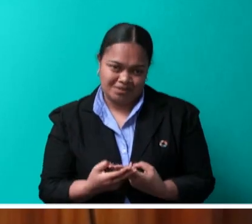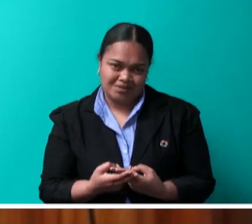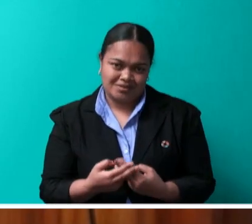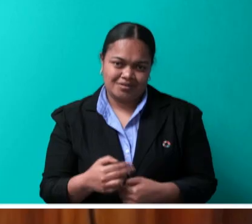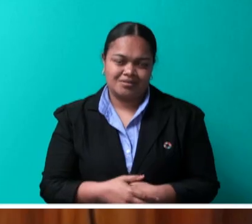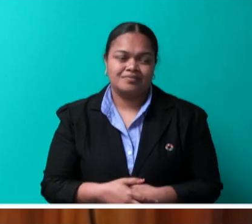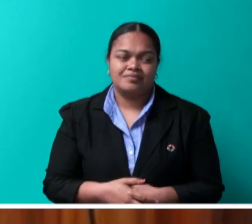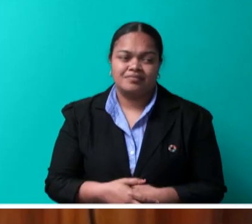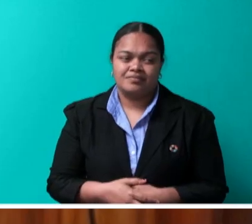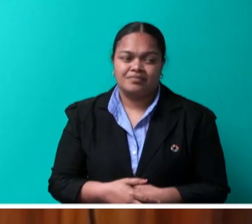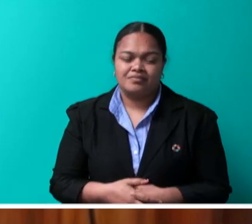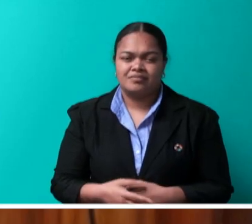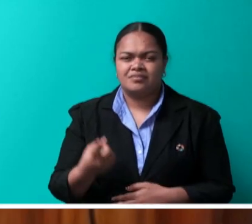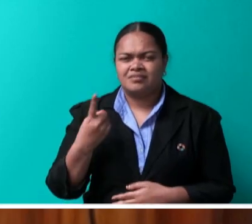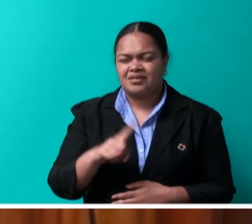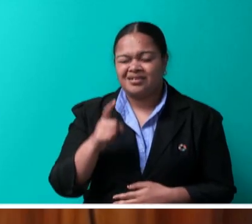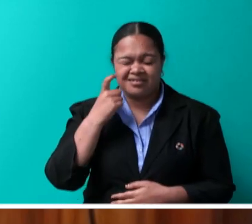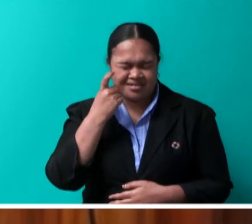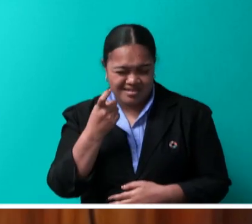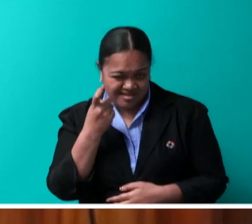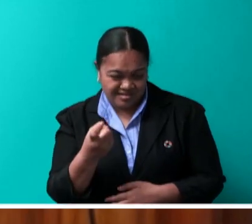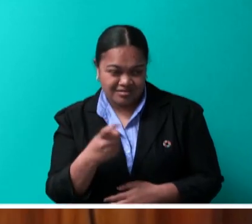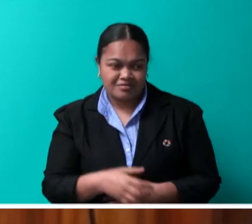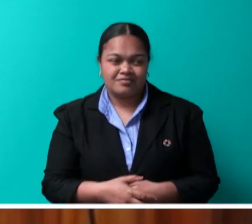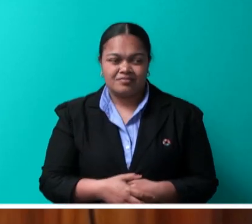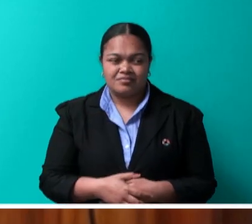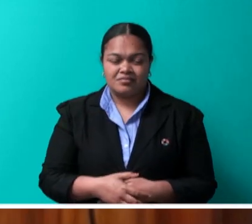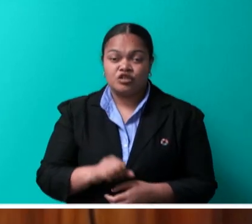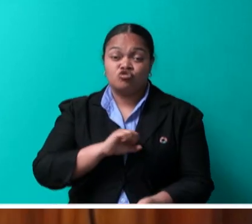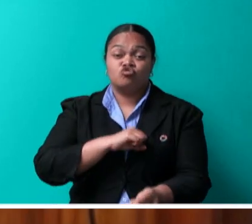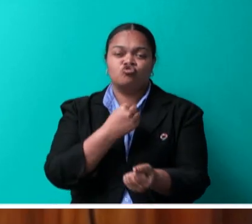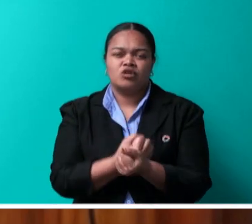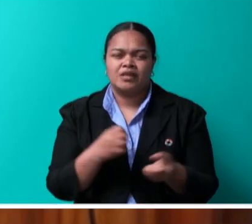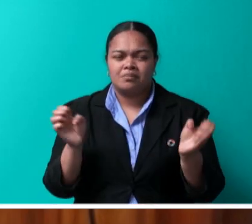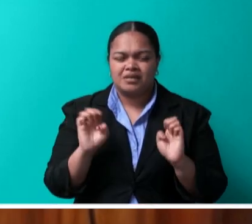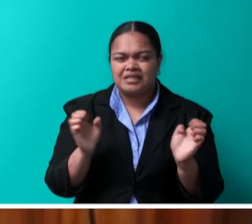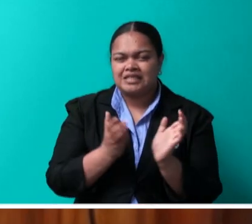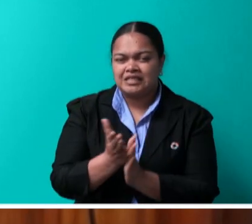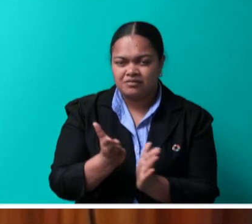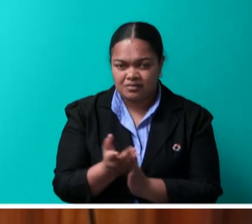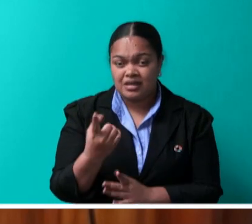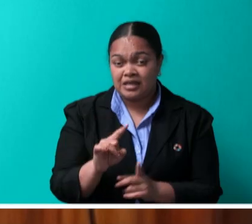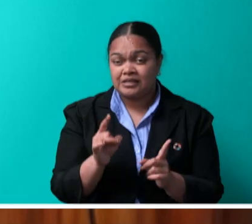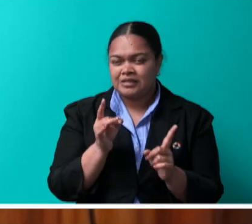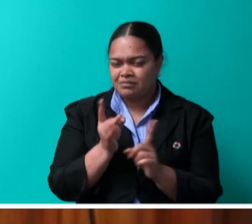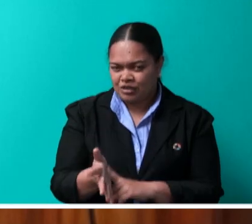expansion of acute care services at Sidam Hospital will strengthen emergency services and specialist